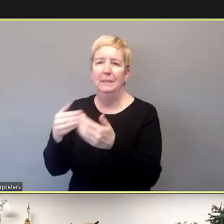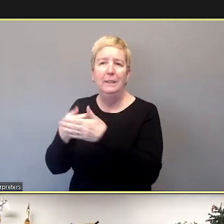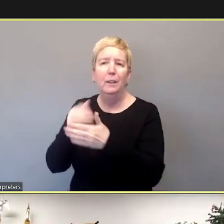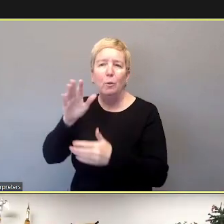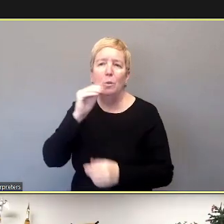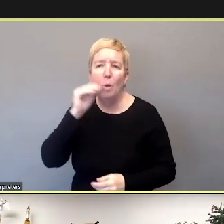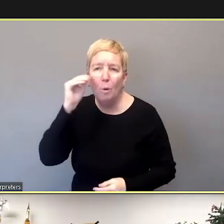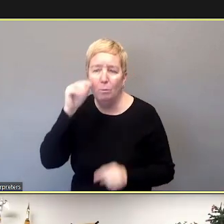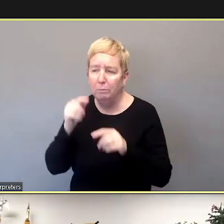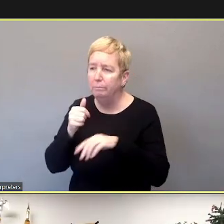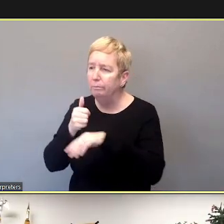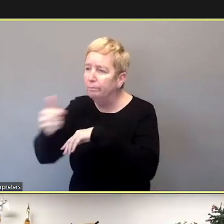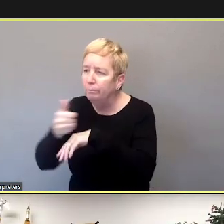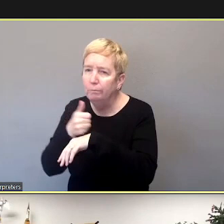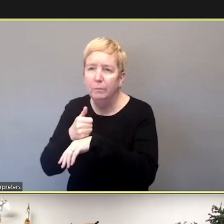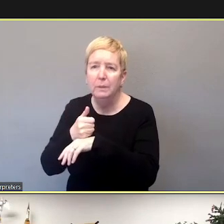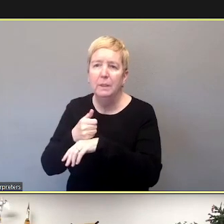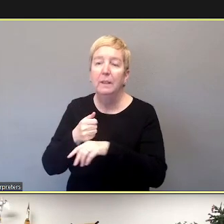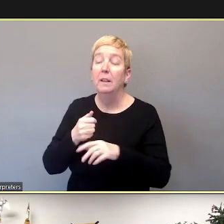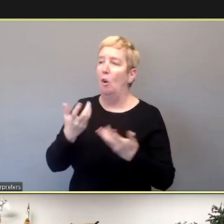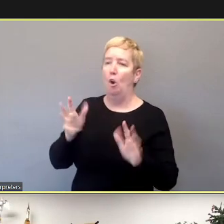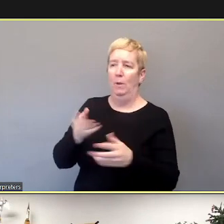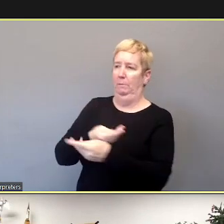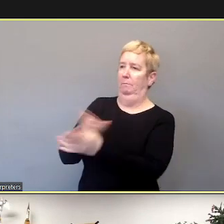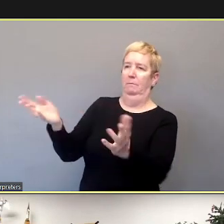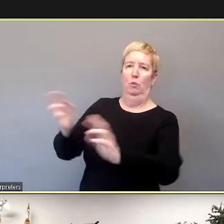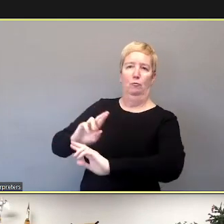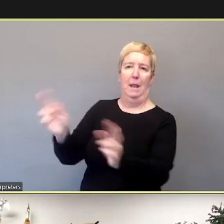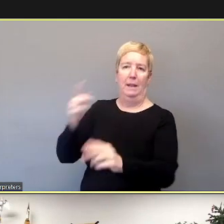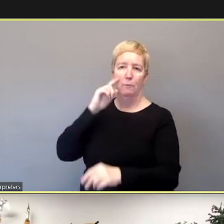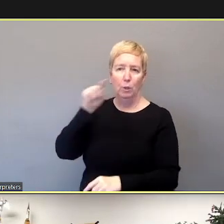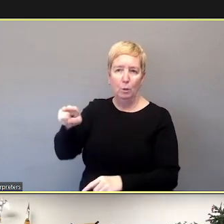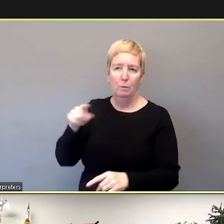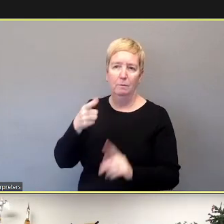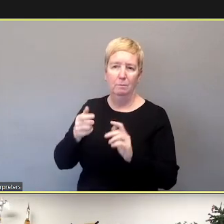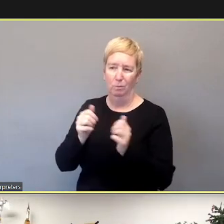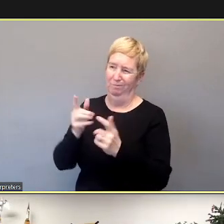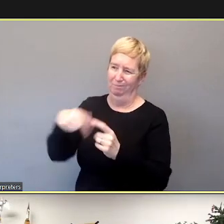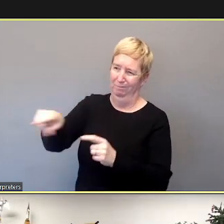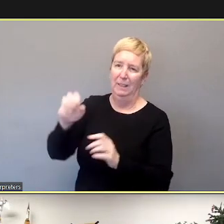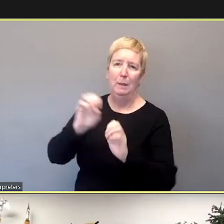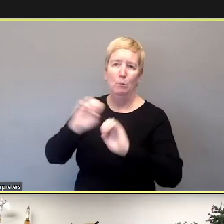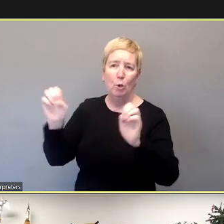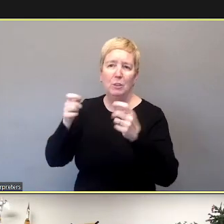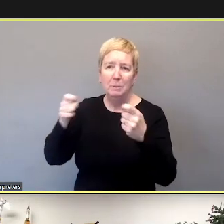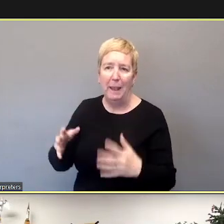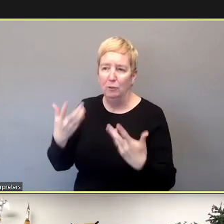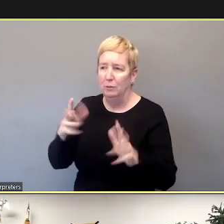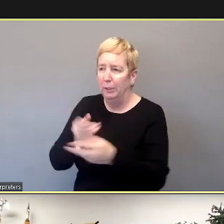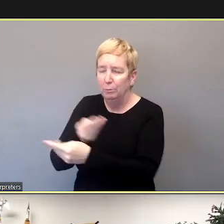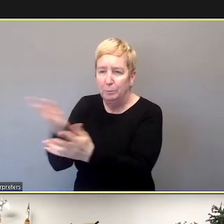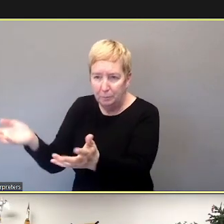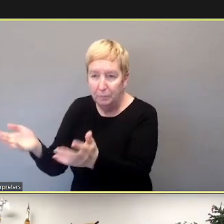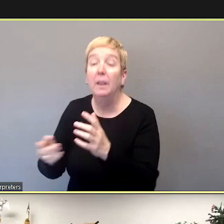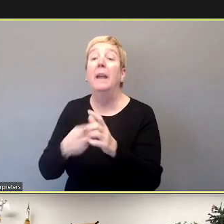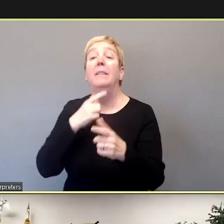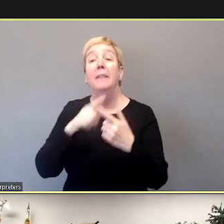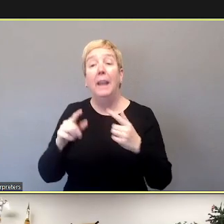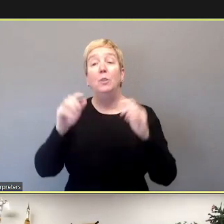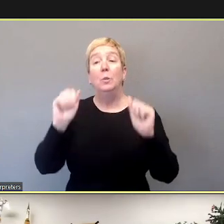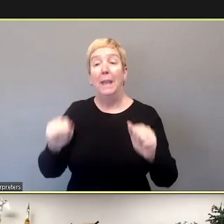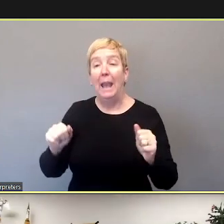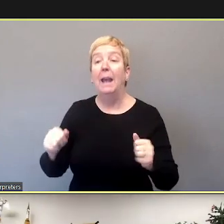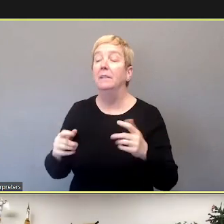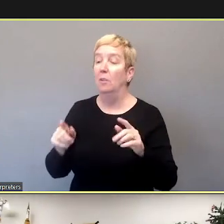an emergency manager. And finally, we have a partnership with the Rockefeller Foundation and the ACT program. You could also go